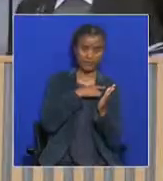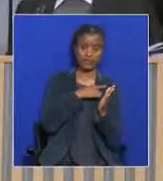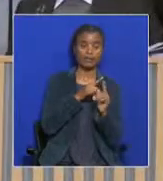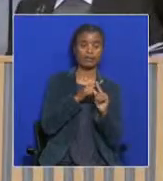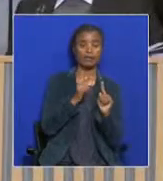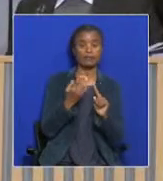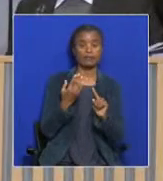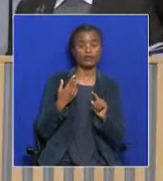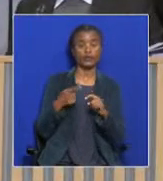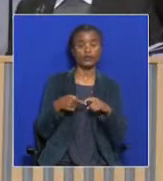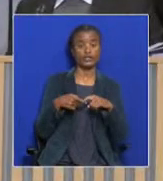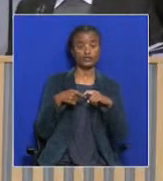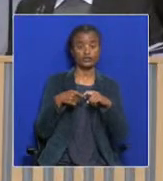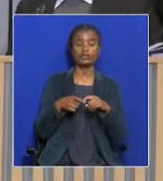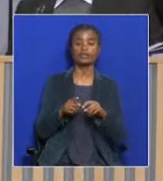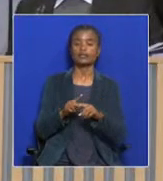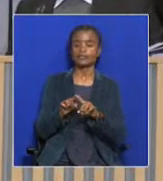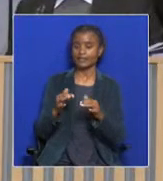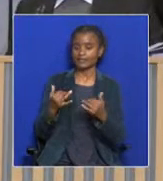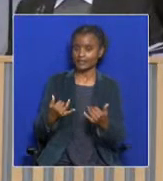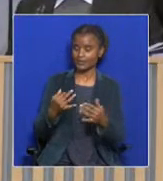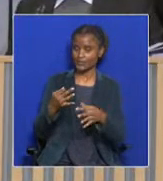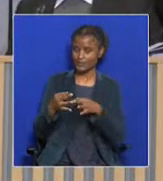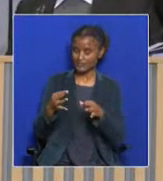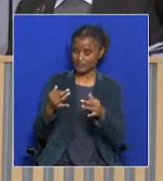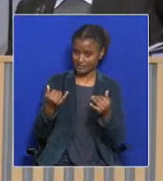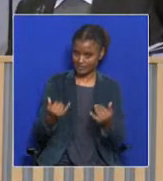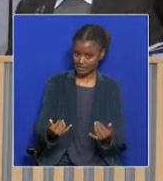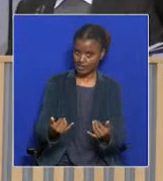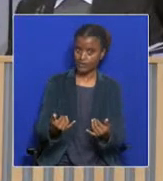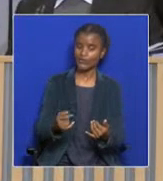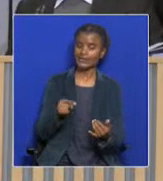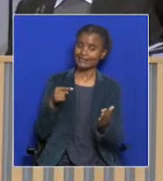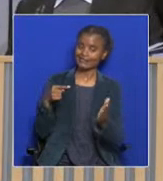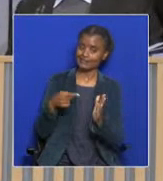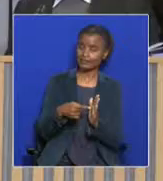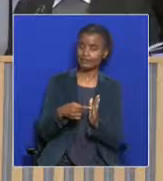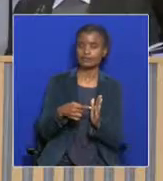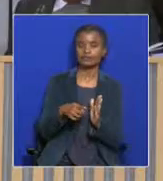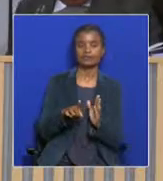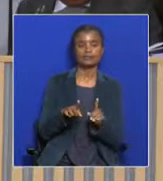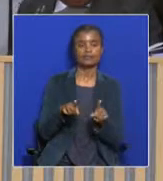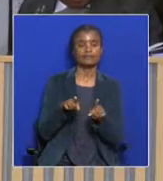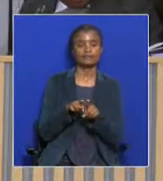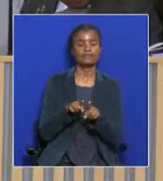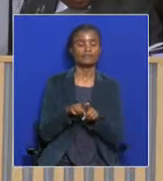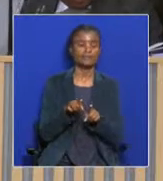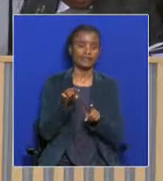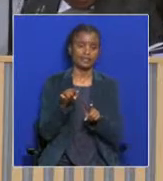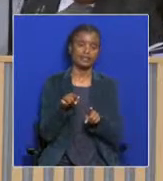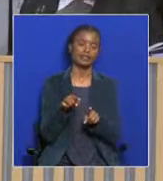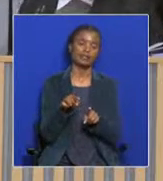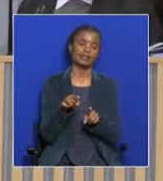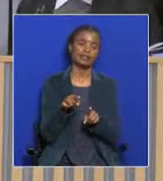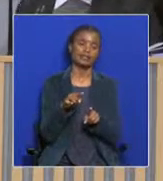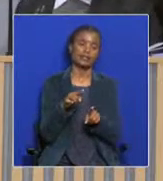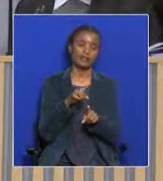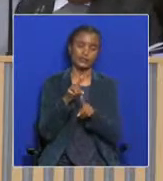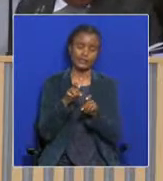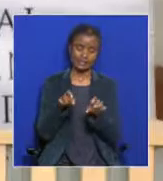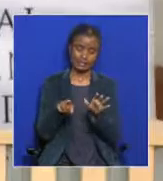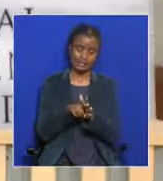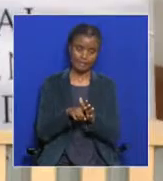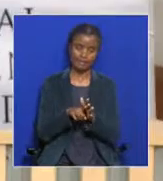as you just explained now, even that it doesn't goes get us to the over very the line. same, Yes. the very same question. In fact, even